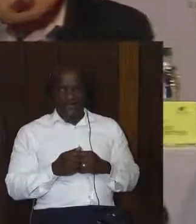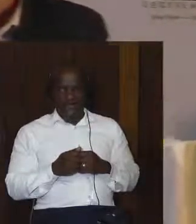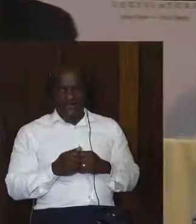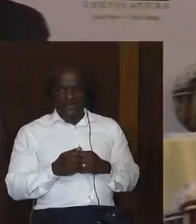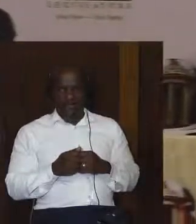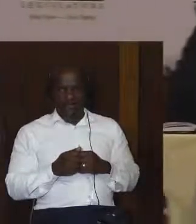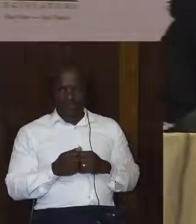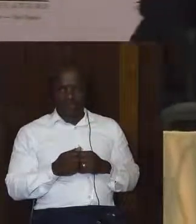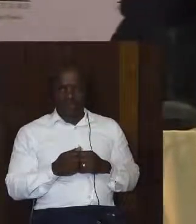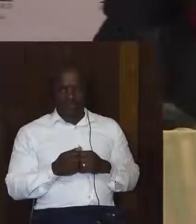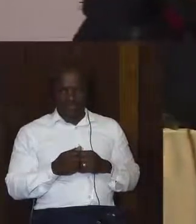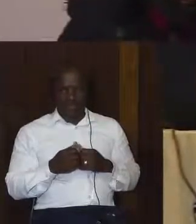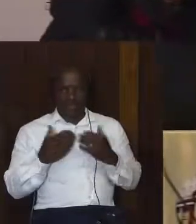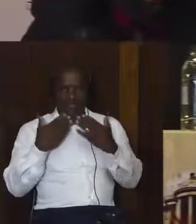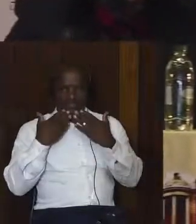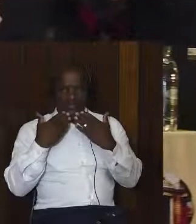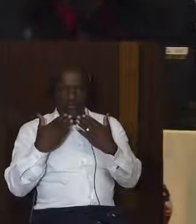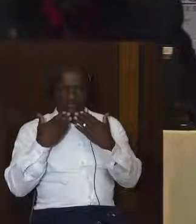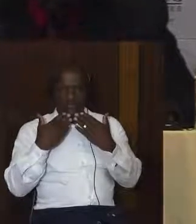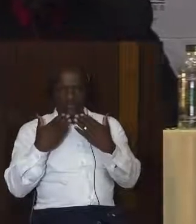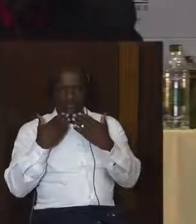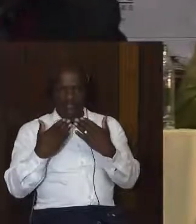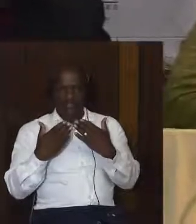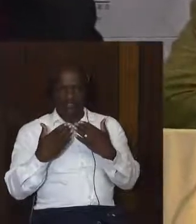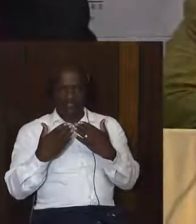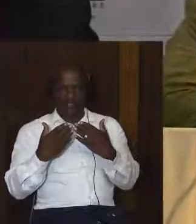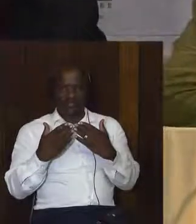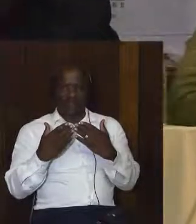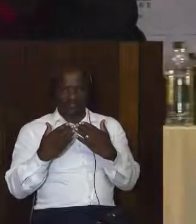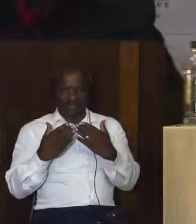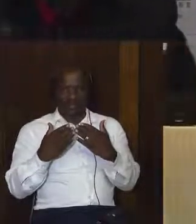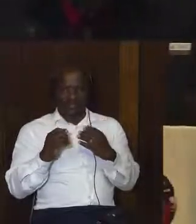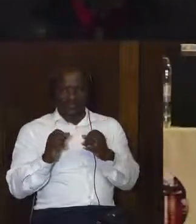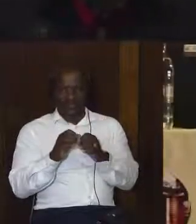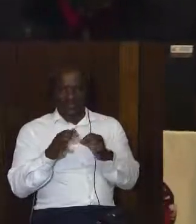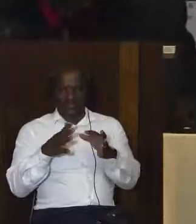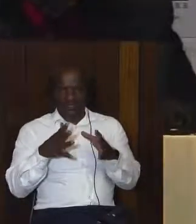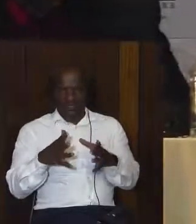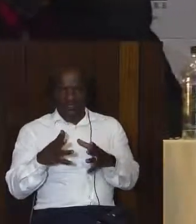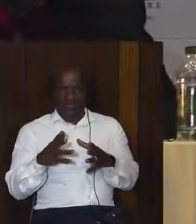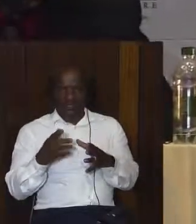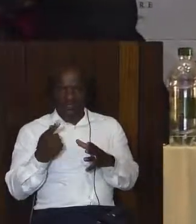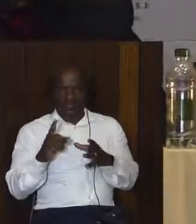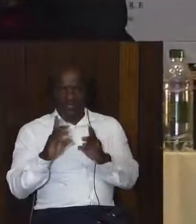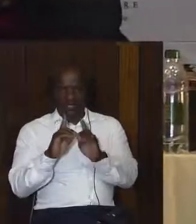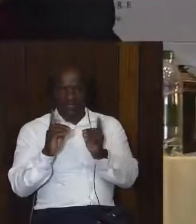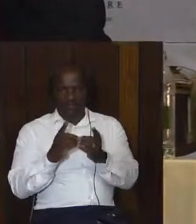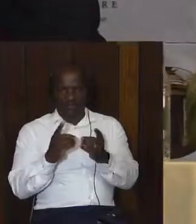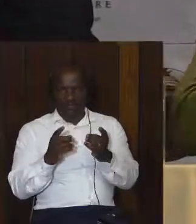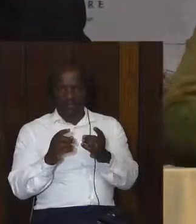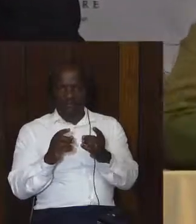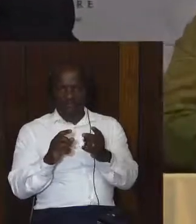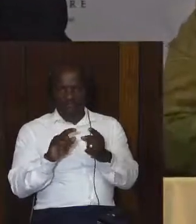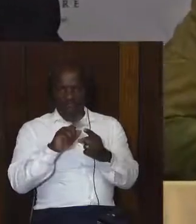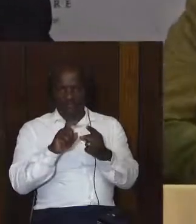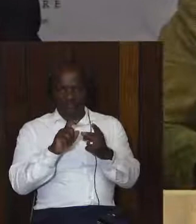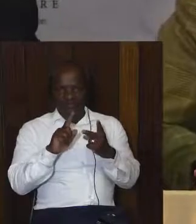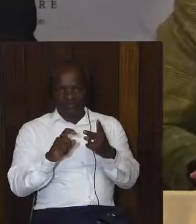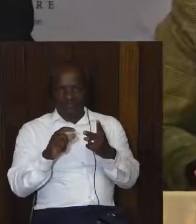Chair, thank you very much. Also, just want to acknowledge the department for their feedback. Thank you very much. Just two questions to